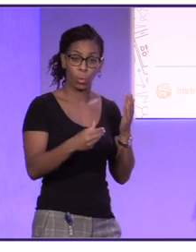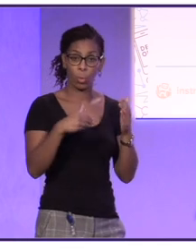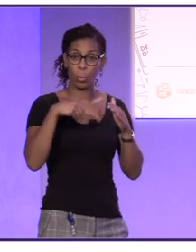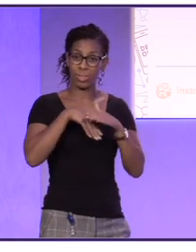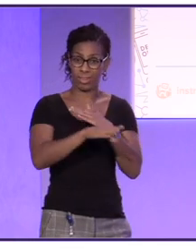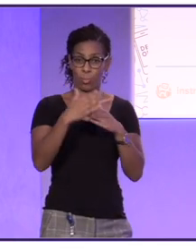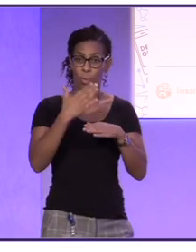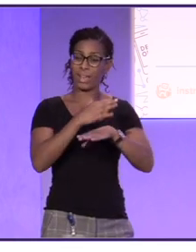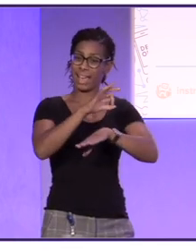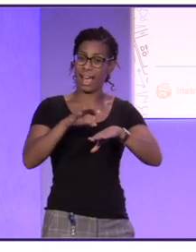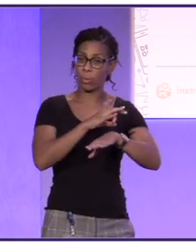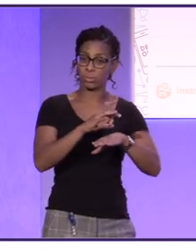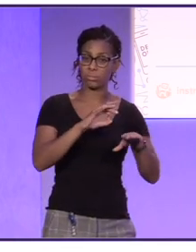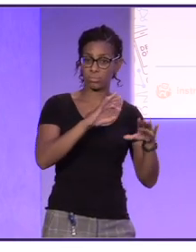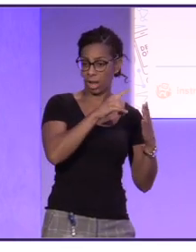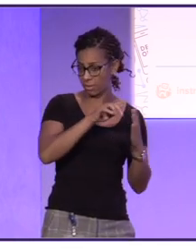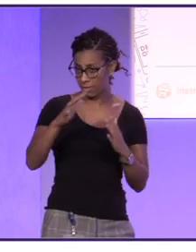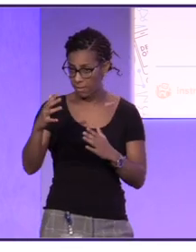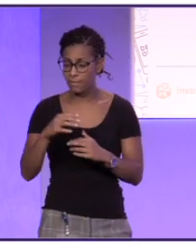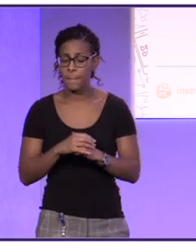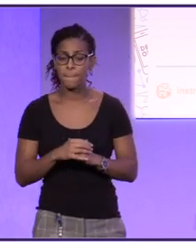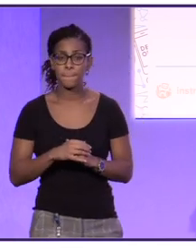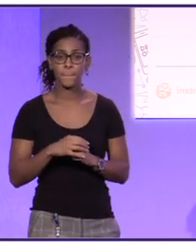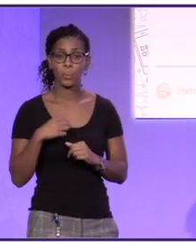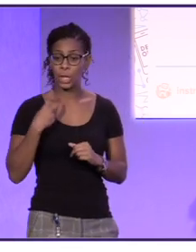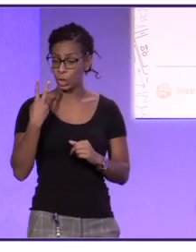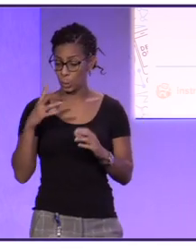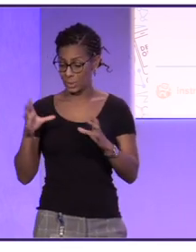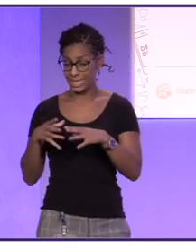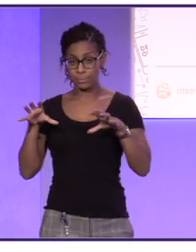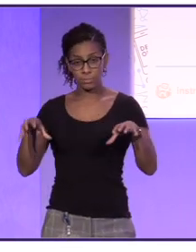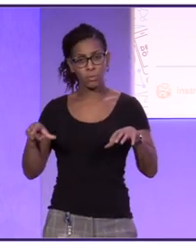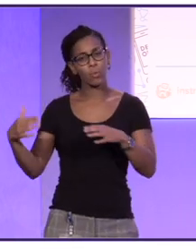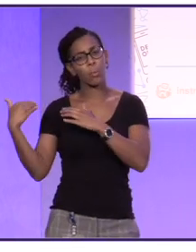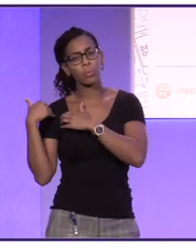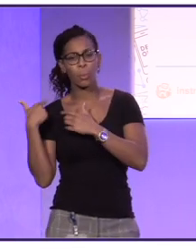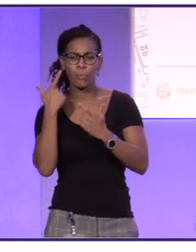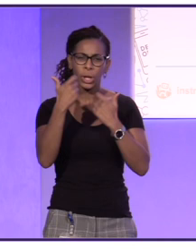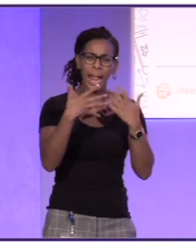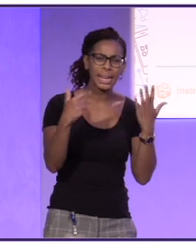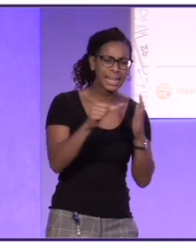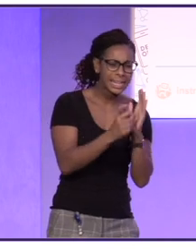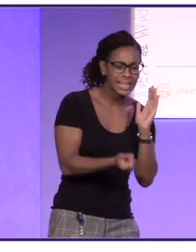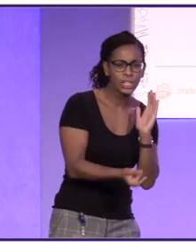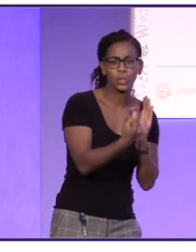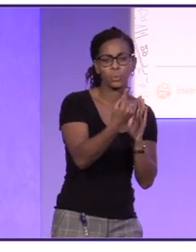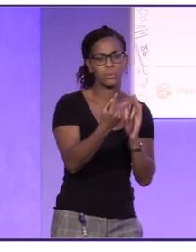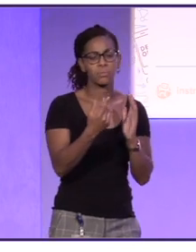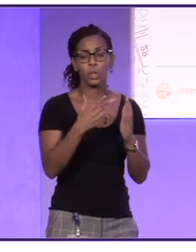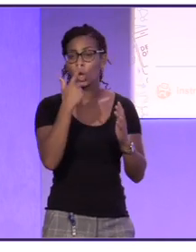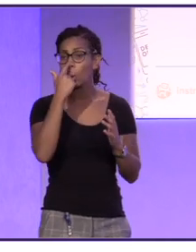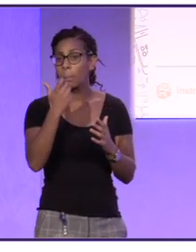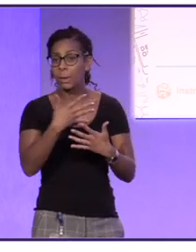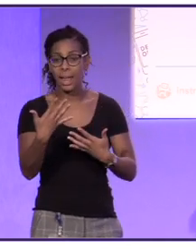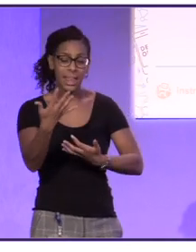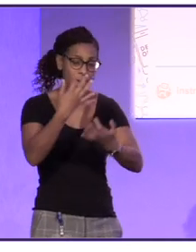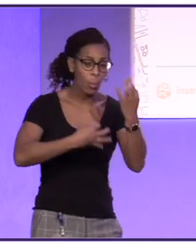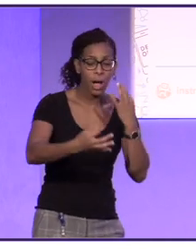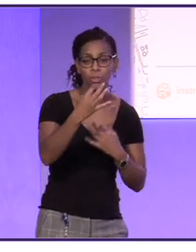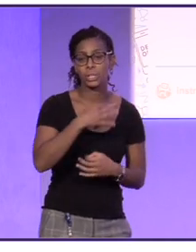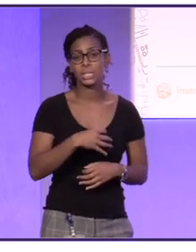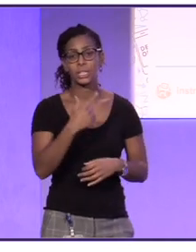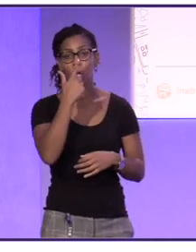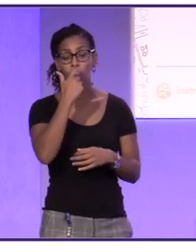of our team constantly looking at issues. And they were looking at sort of people, inquiries,